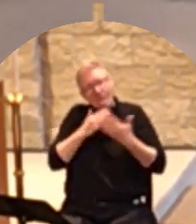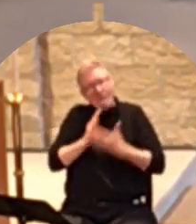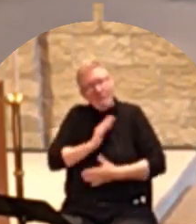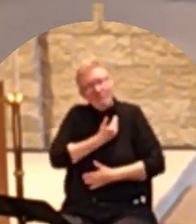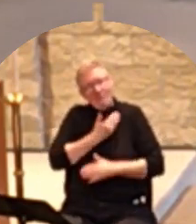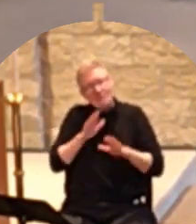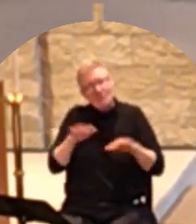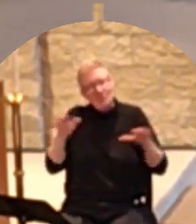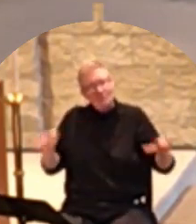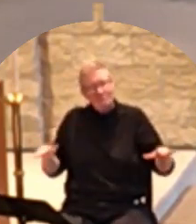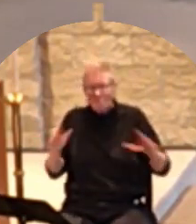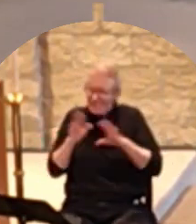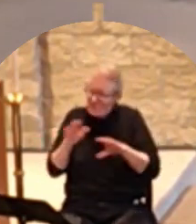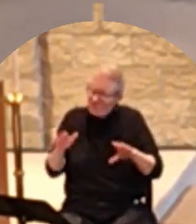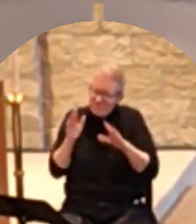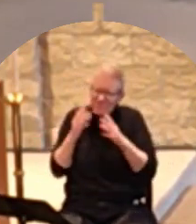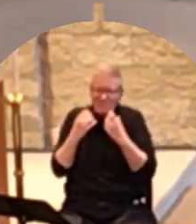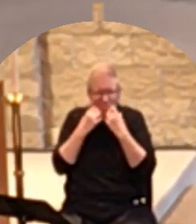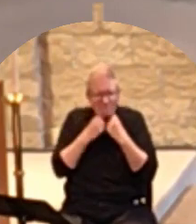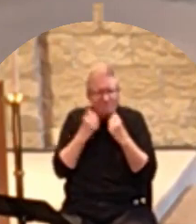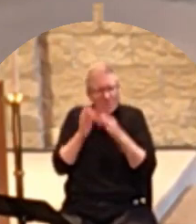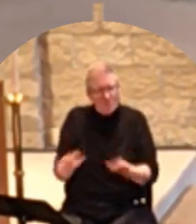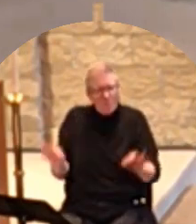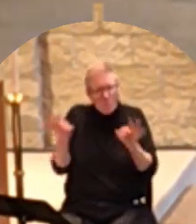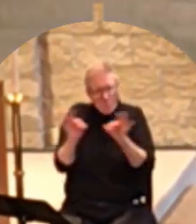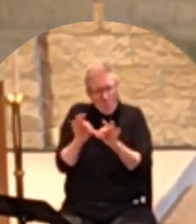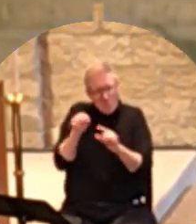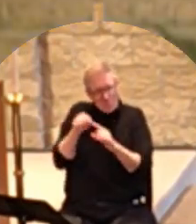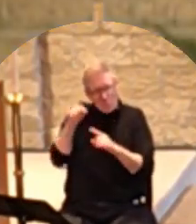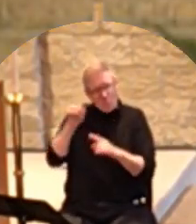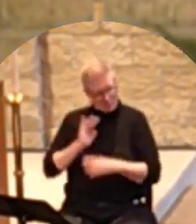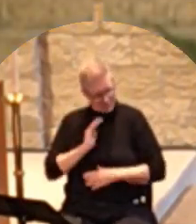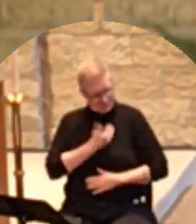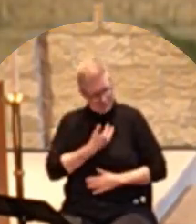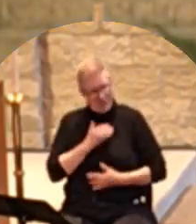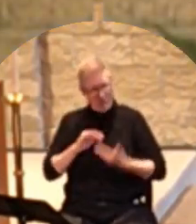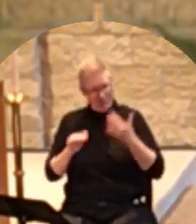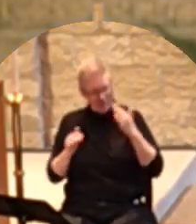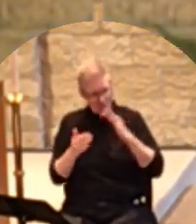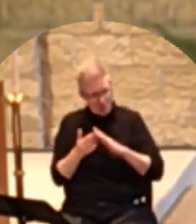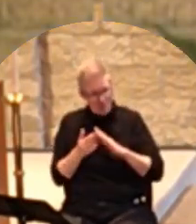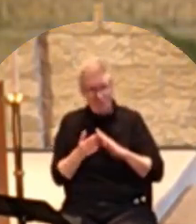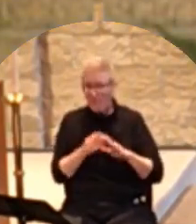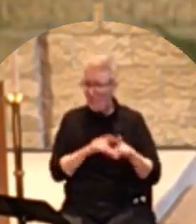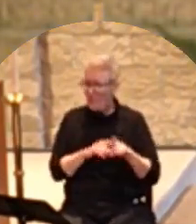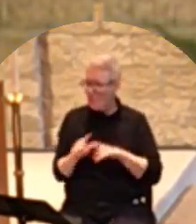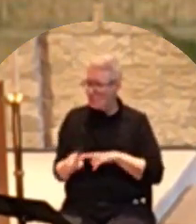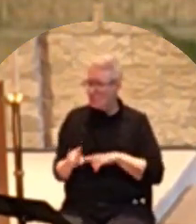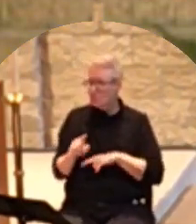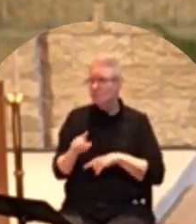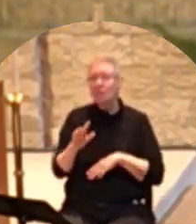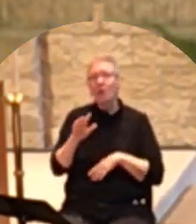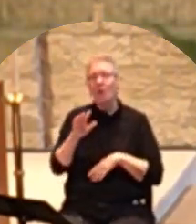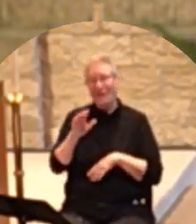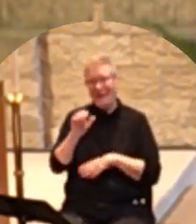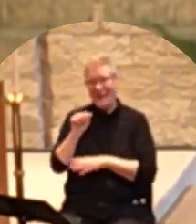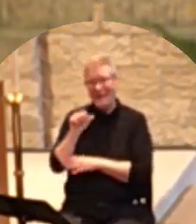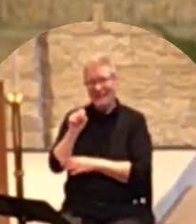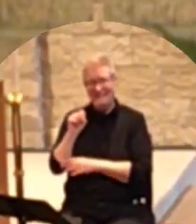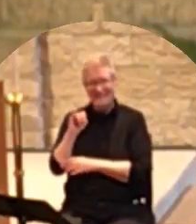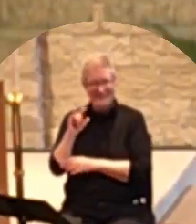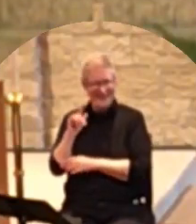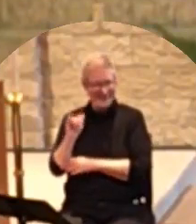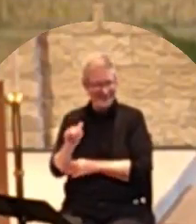to our community. And our Youth and Family Ministry Director, Cassidy Meeks, has been reaching out to families and